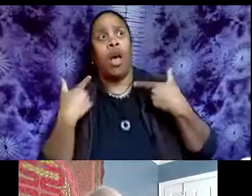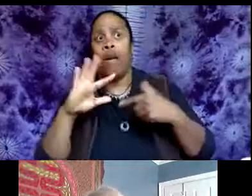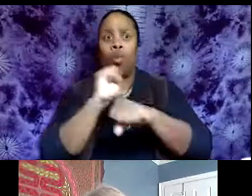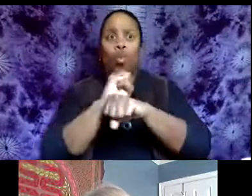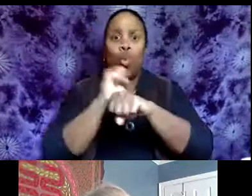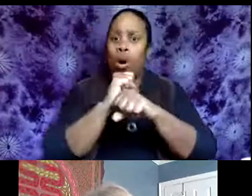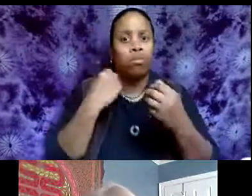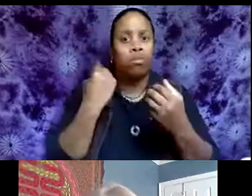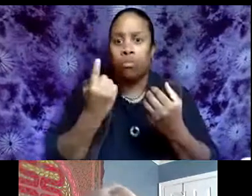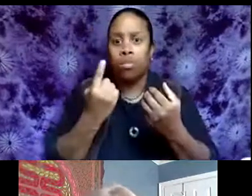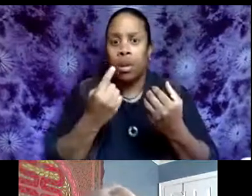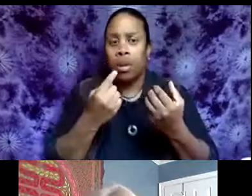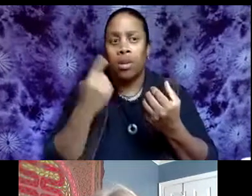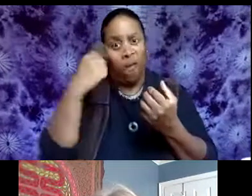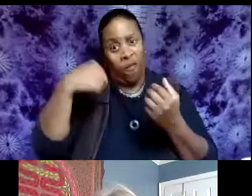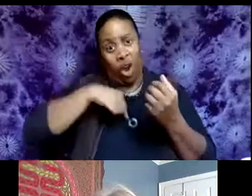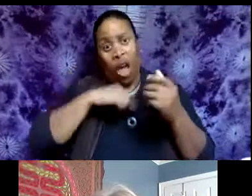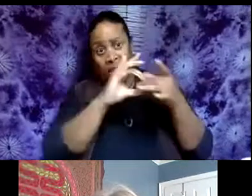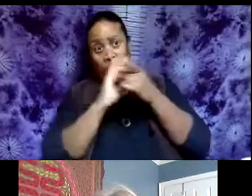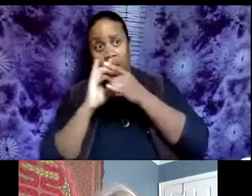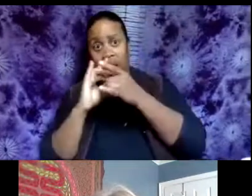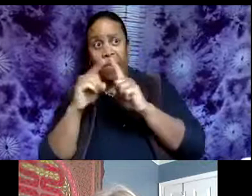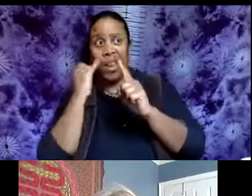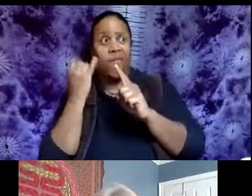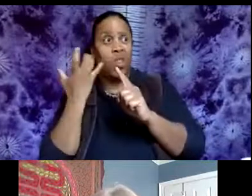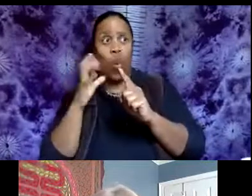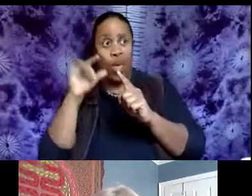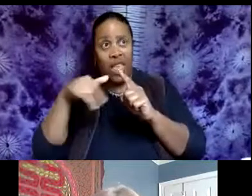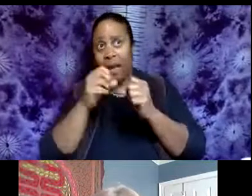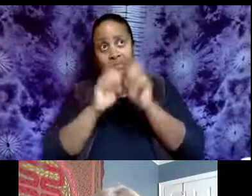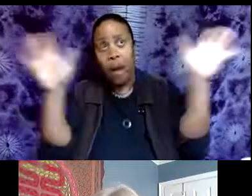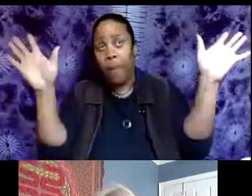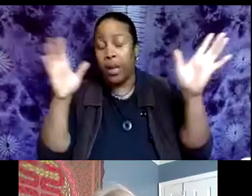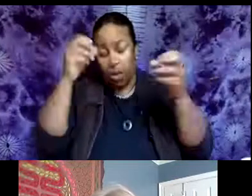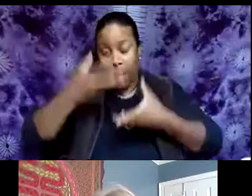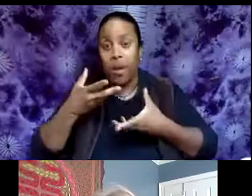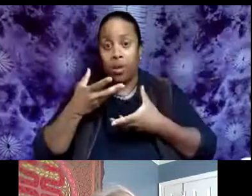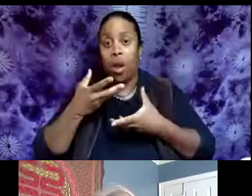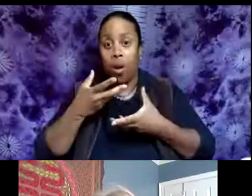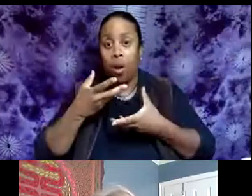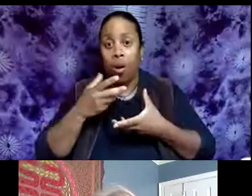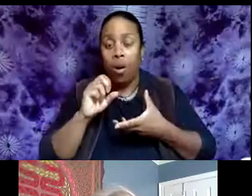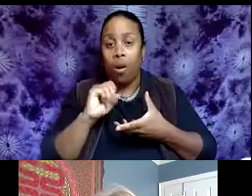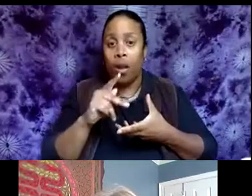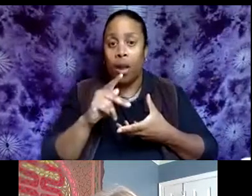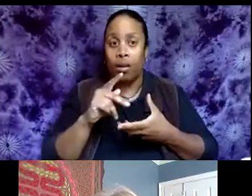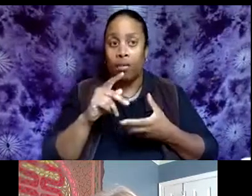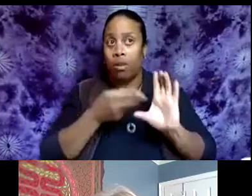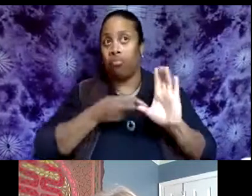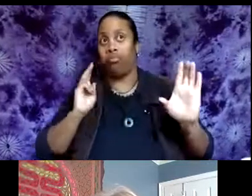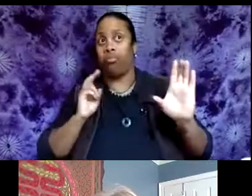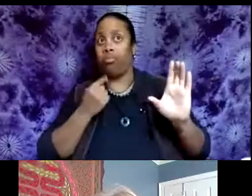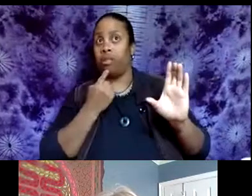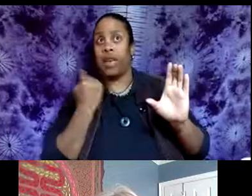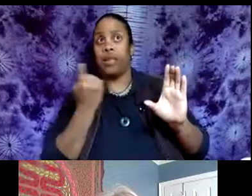is related, but it's not what you intended and not what you want us to talk about. So please give us feedback. Jump out and say something and cut